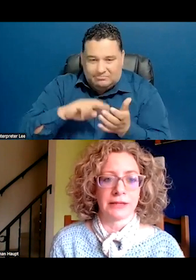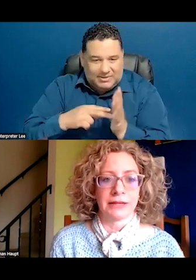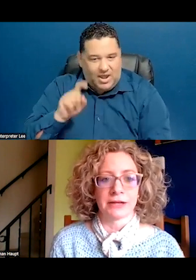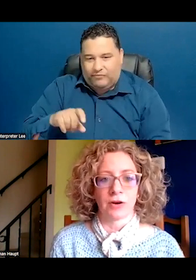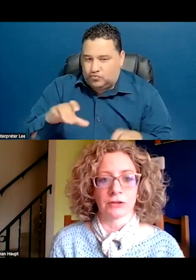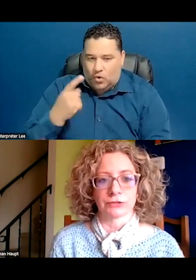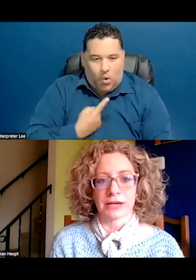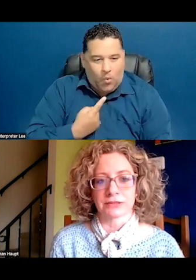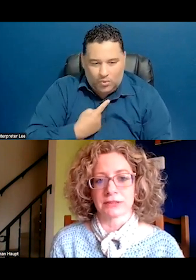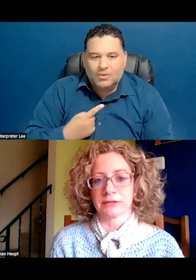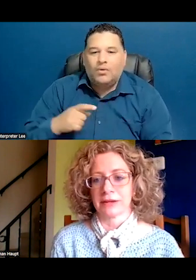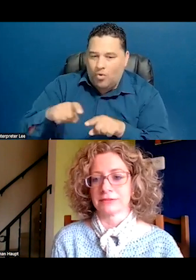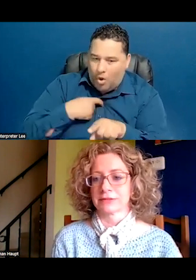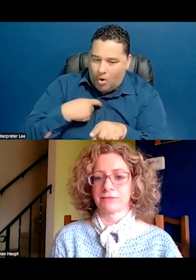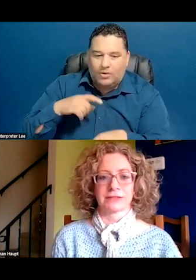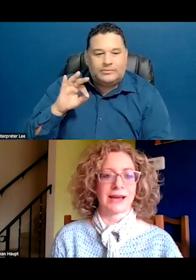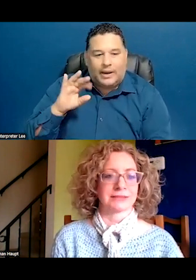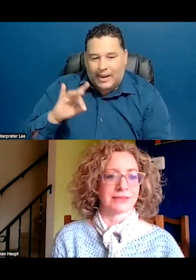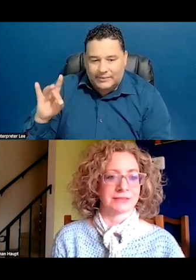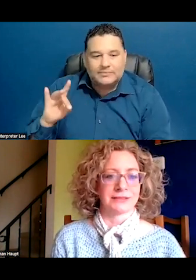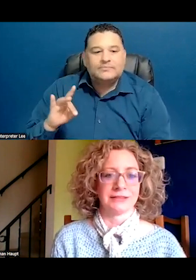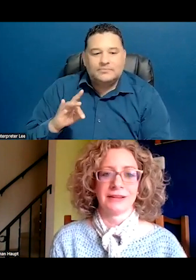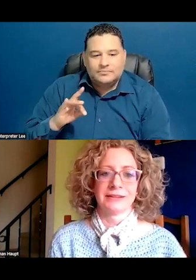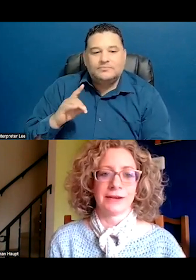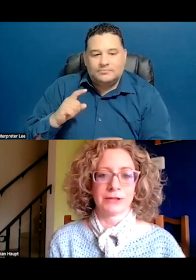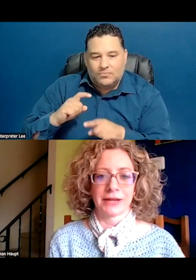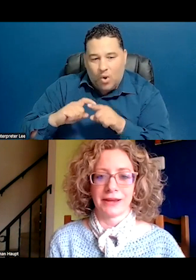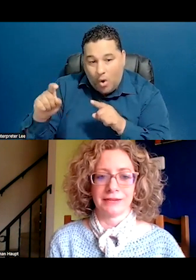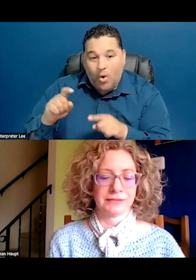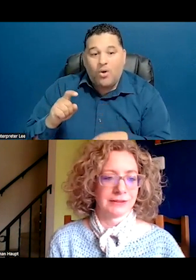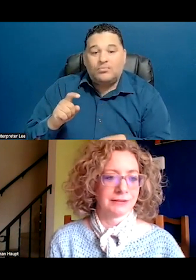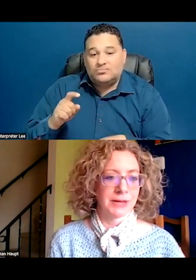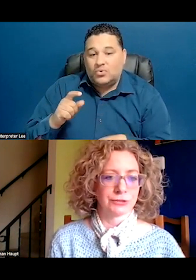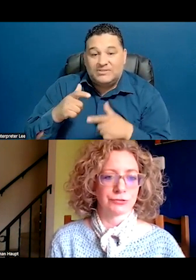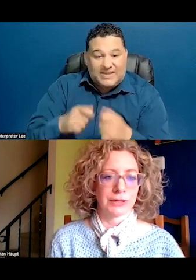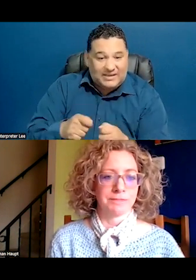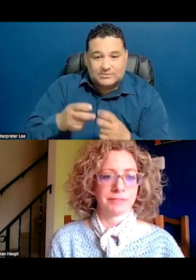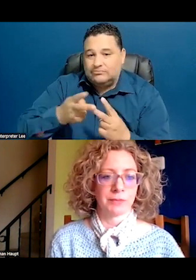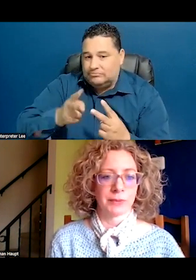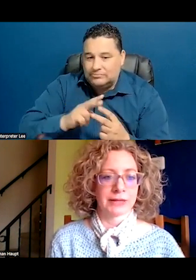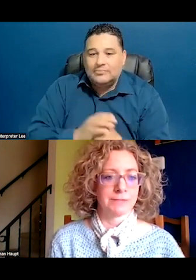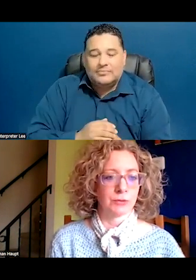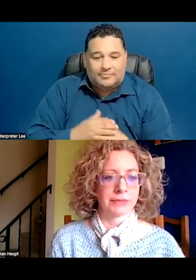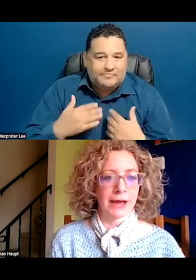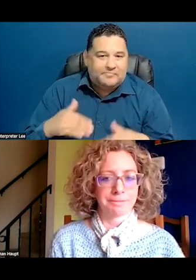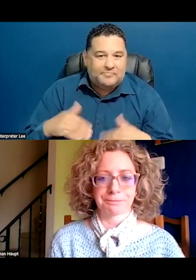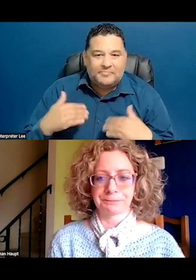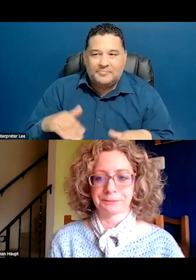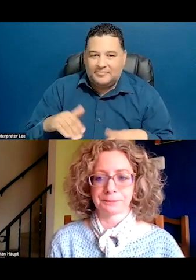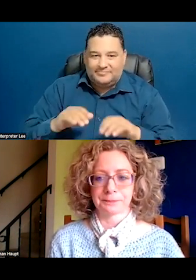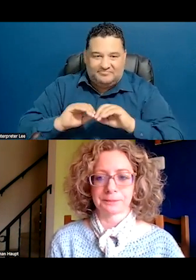help, 988, call or text. And it's fantastic. That's in everyday mainstream. And we want to keep doing